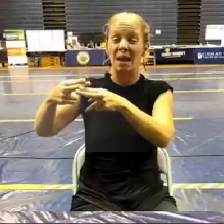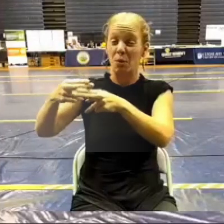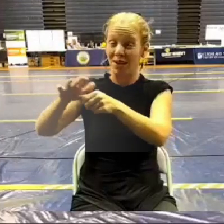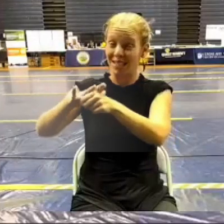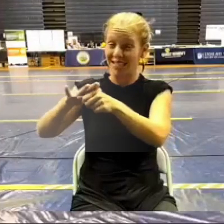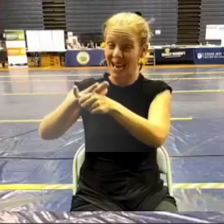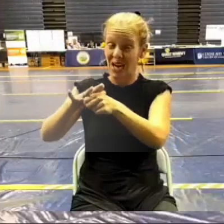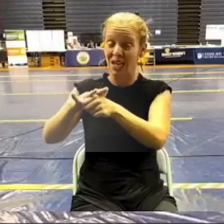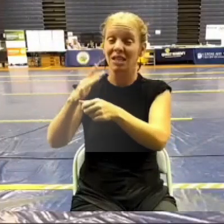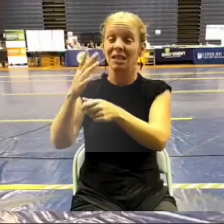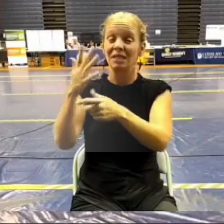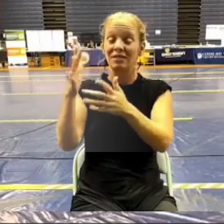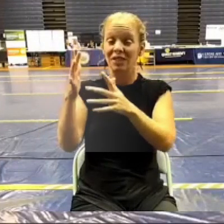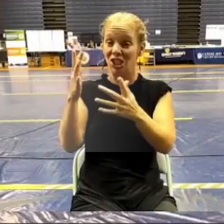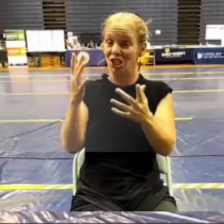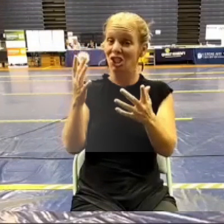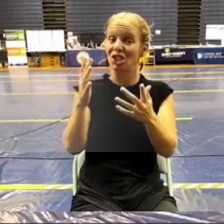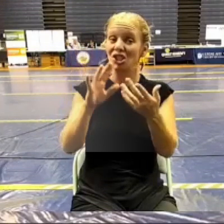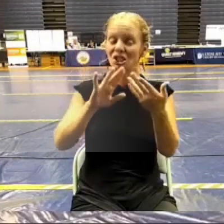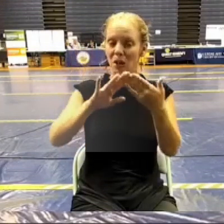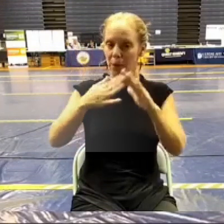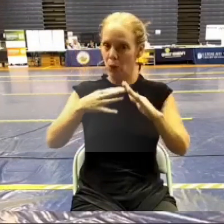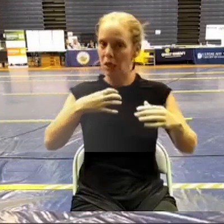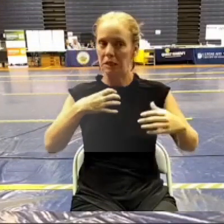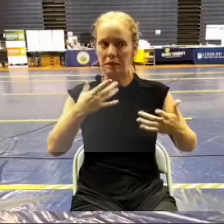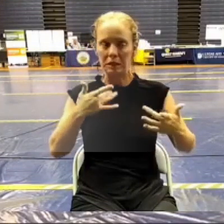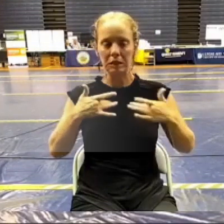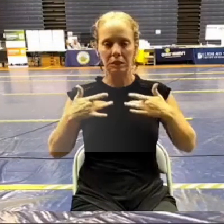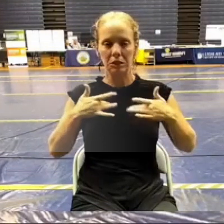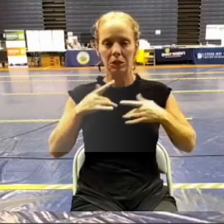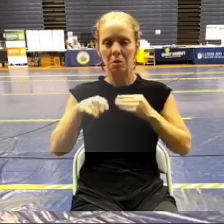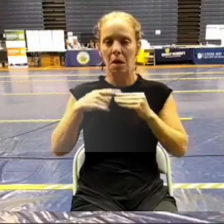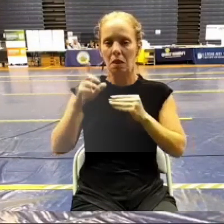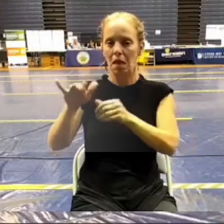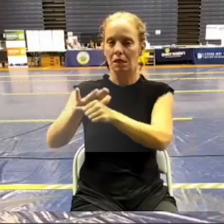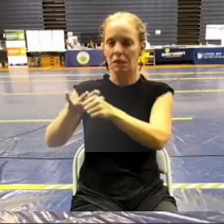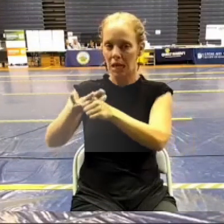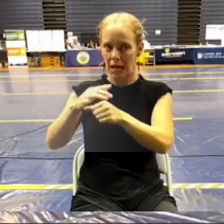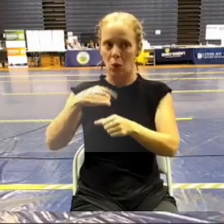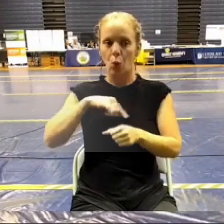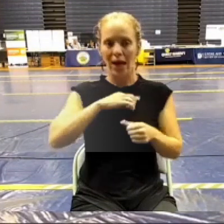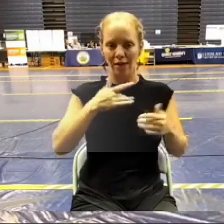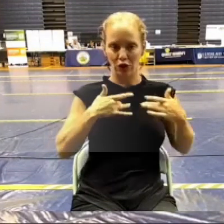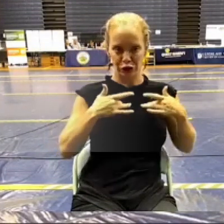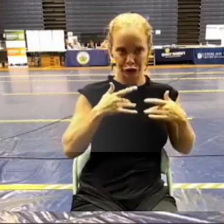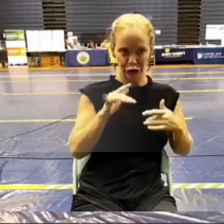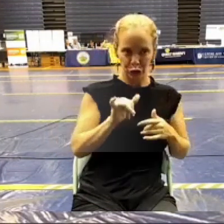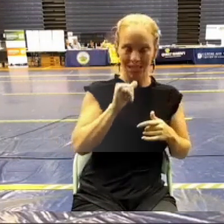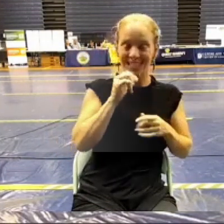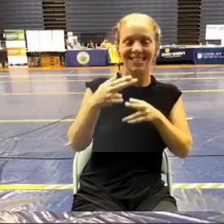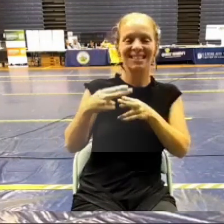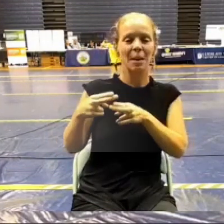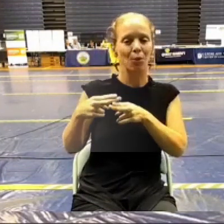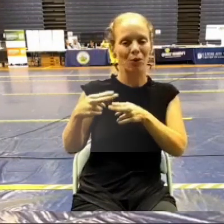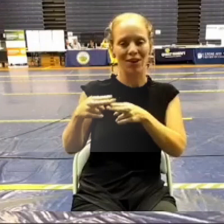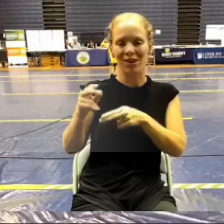Oluwalu. We've heard that from the community. We have concerns ourselves. It's a temporary site. It's not meant to hold the debris for